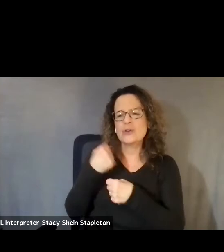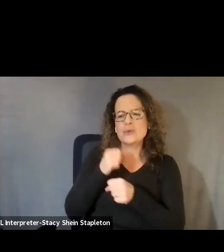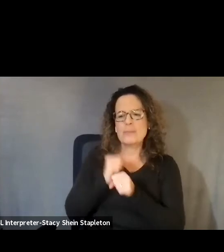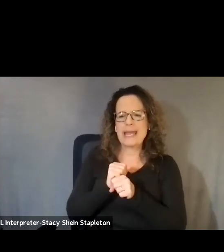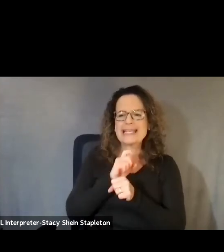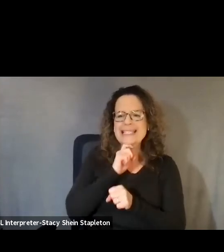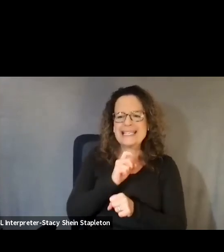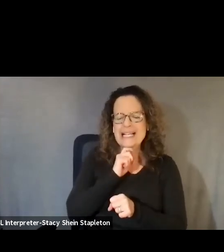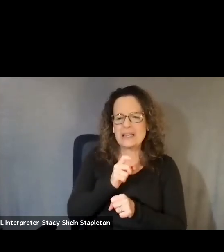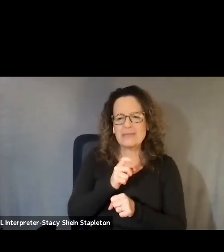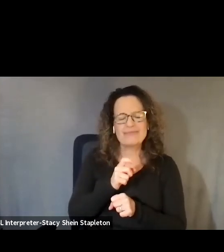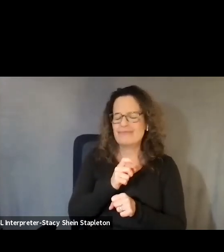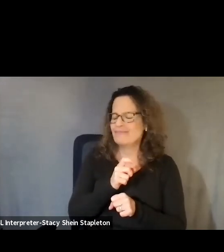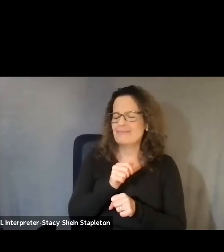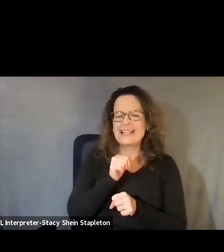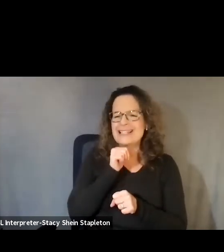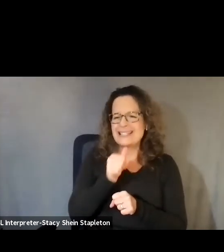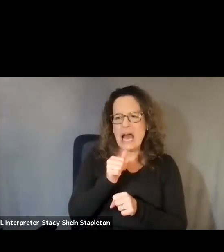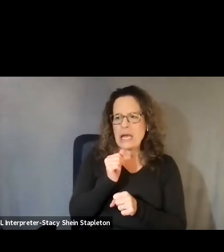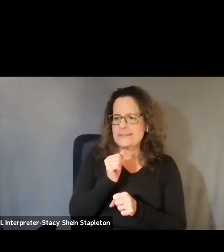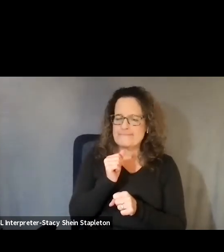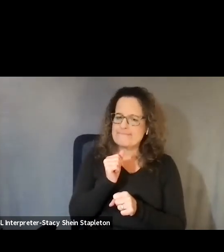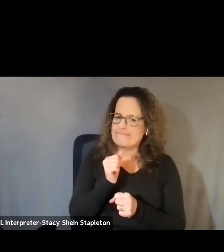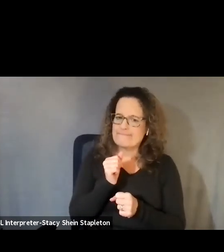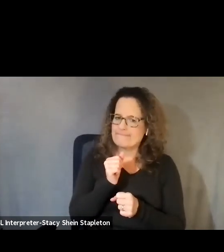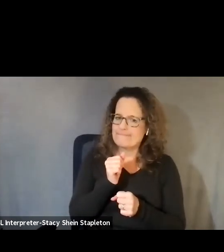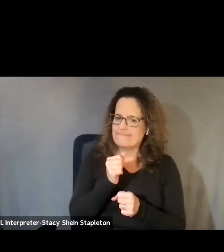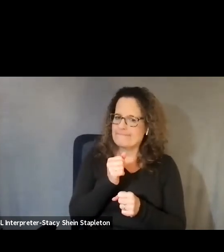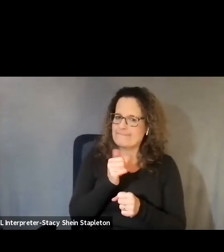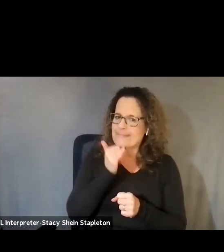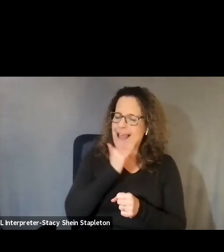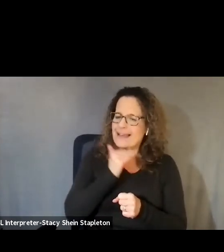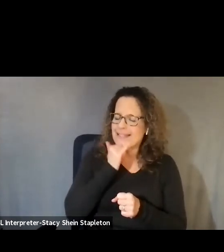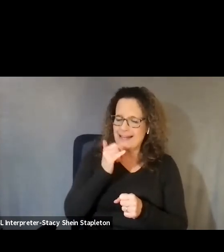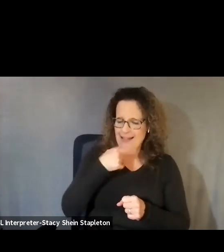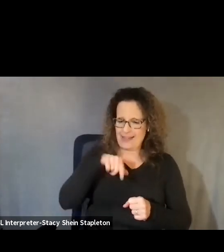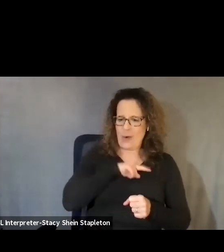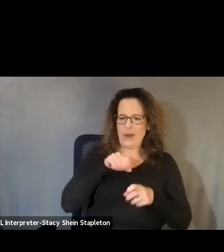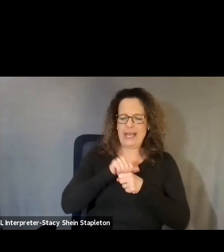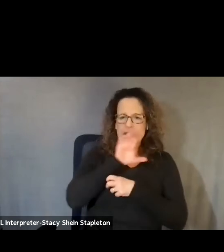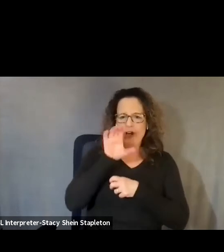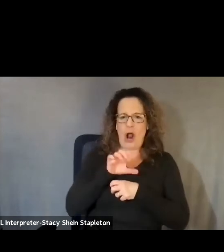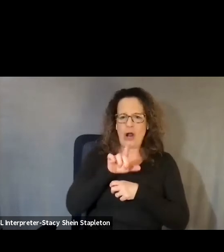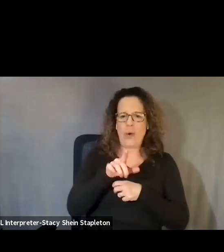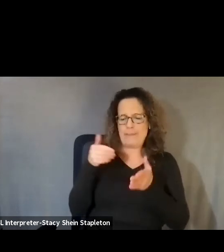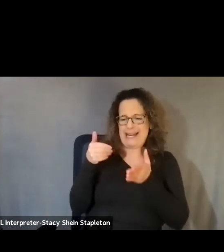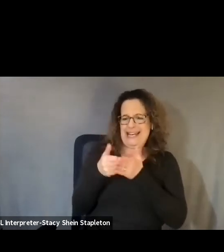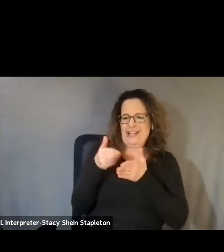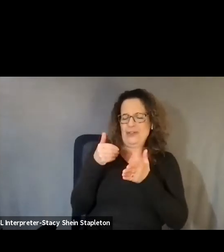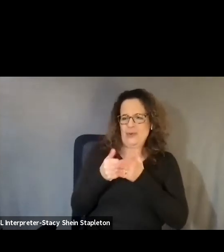steel. It's not an accident that we here in the Chicago region have been next